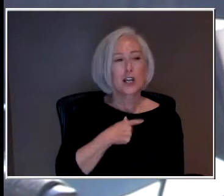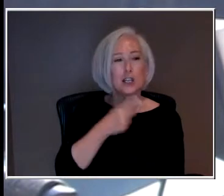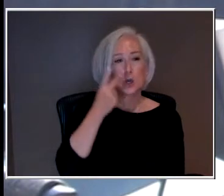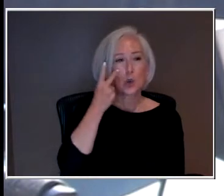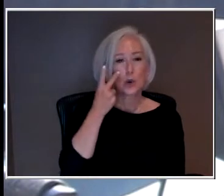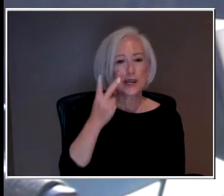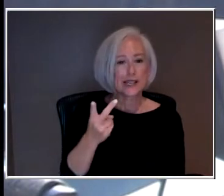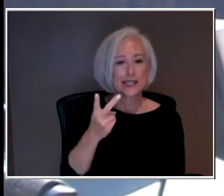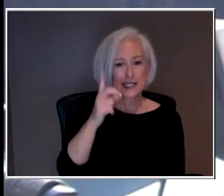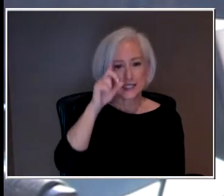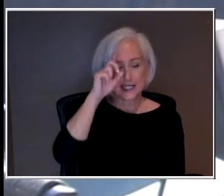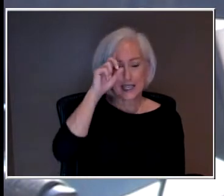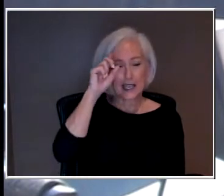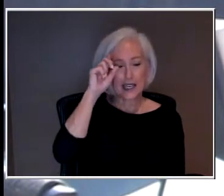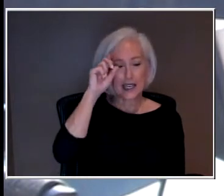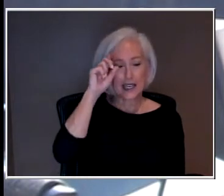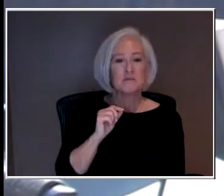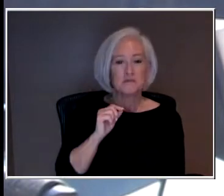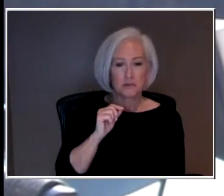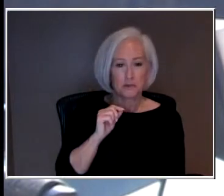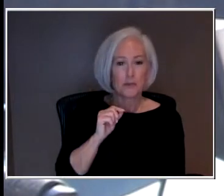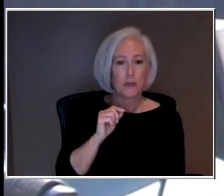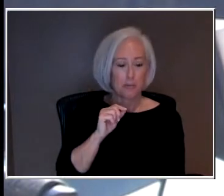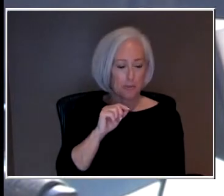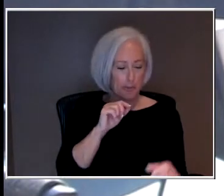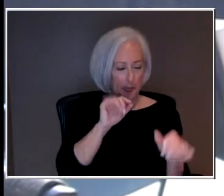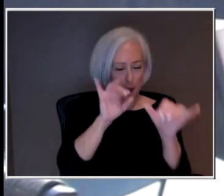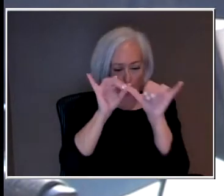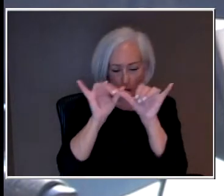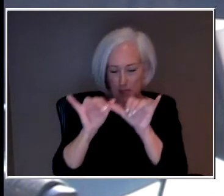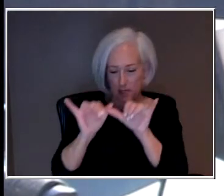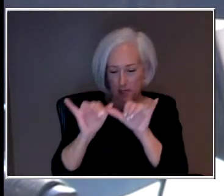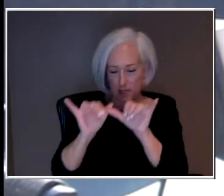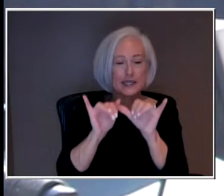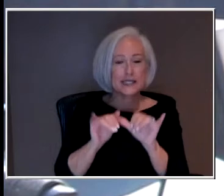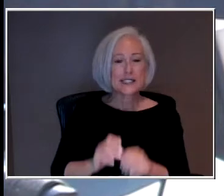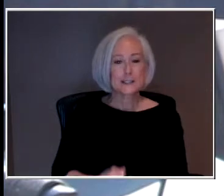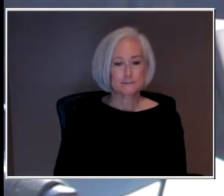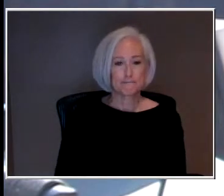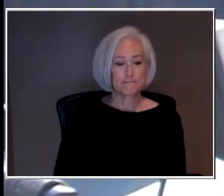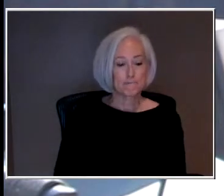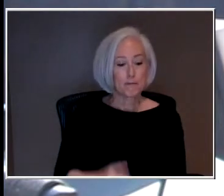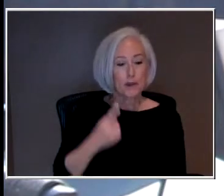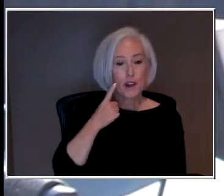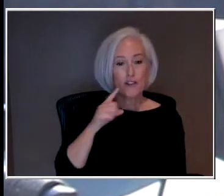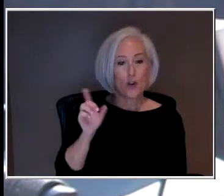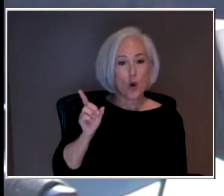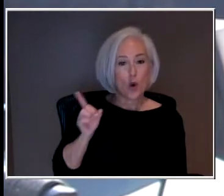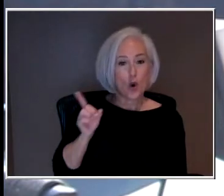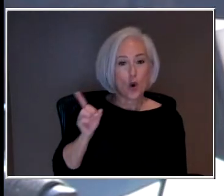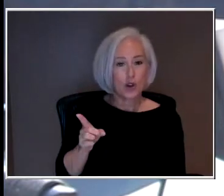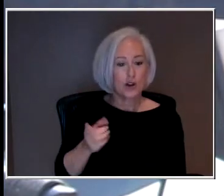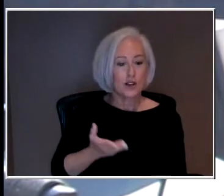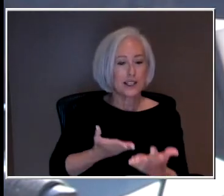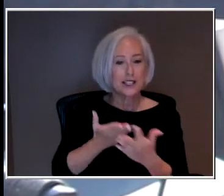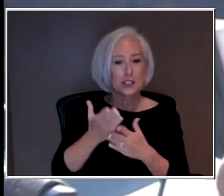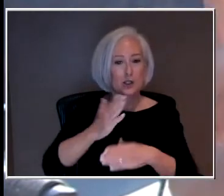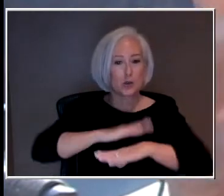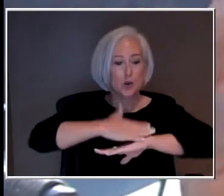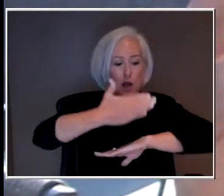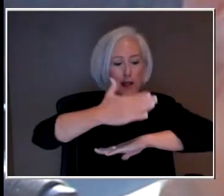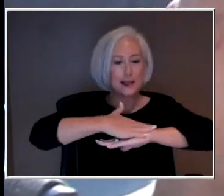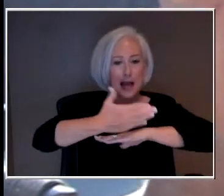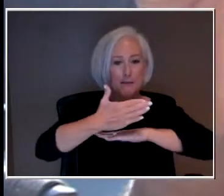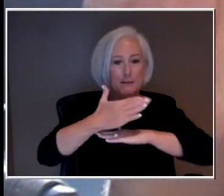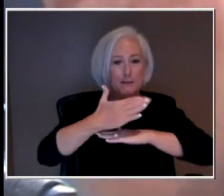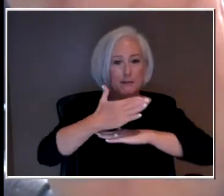she, we're really doing all these precise measurements, but, for her, how we're doing these is kind of wirelessly through a laptop computer that